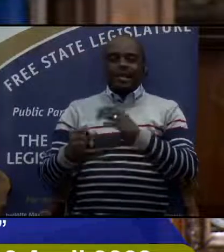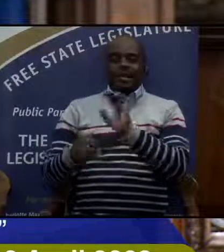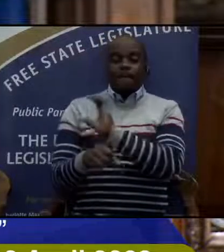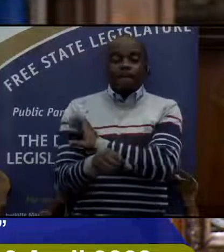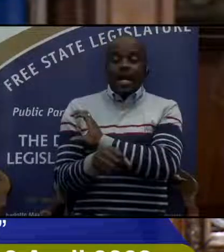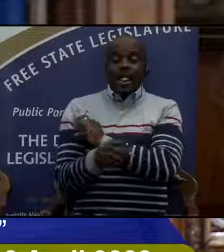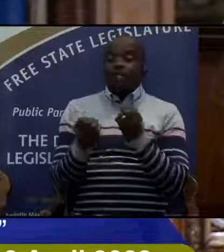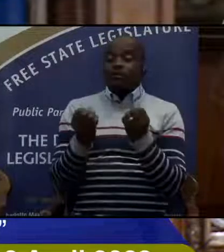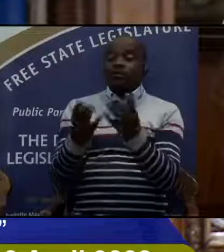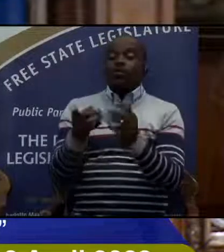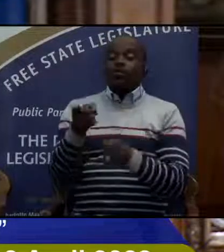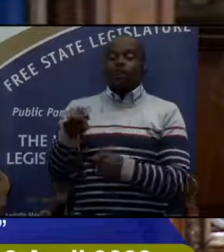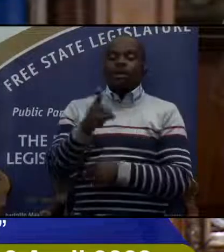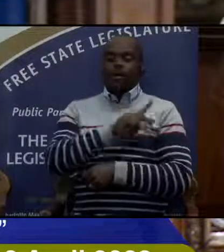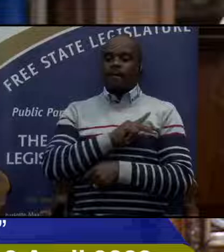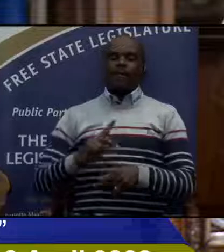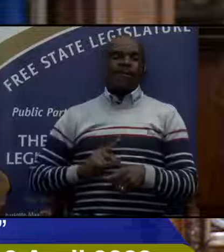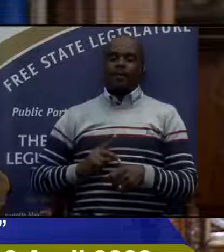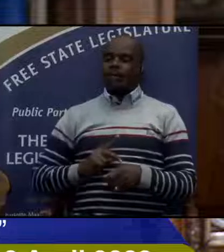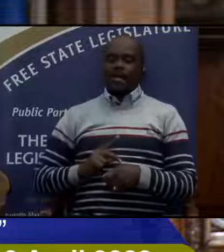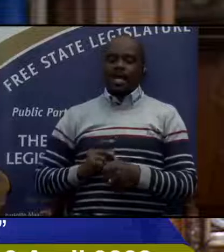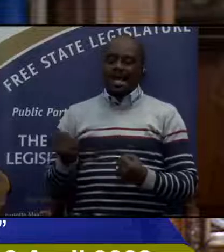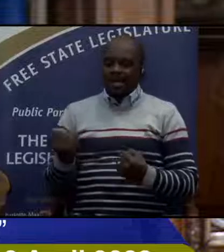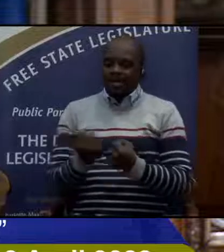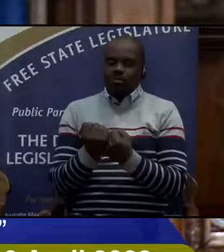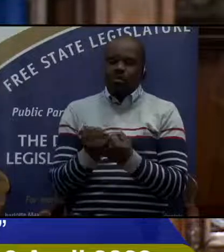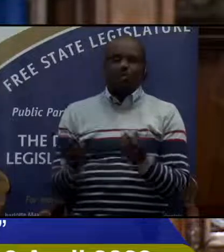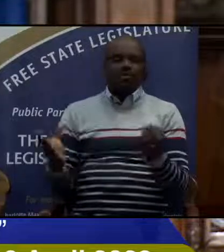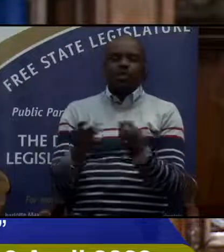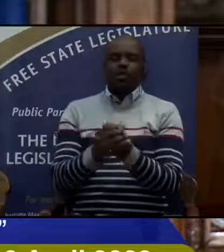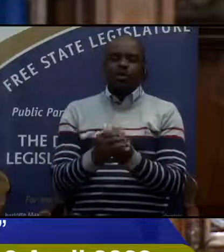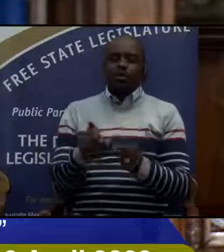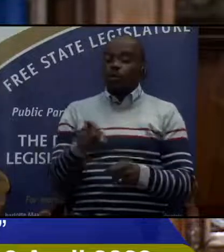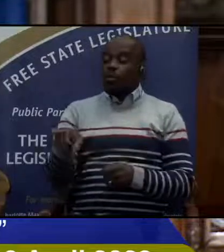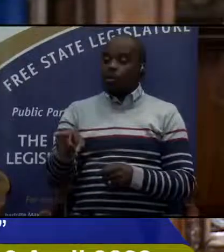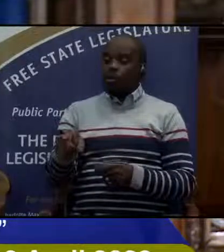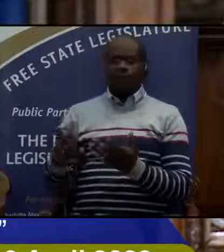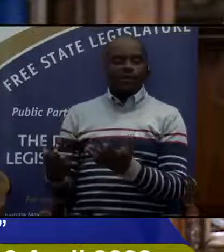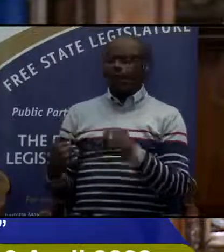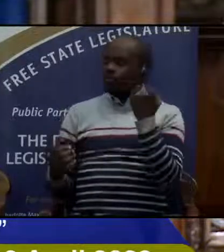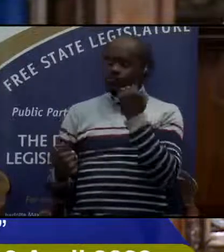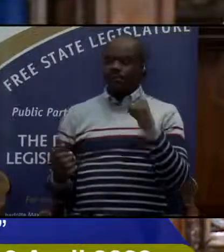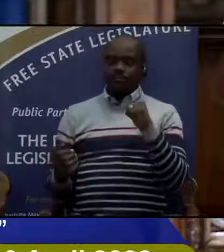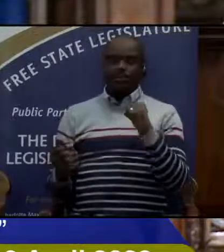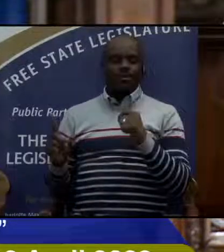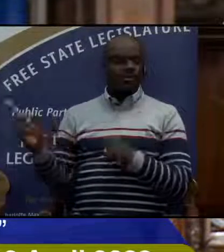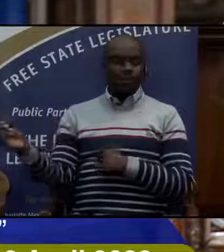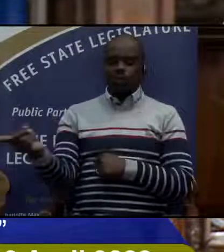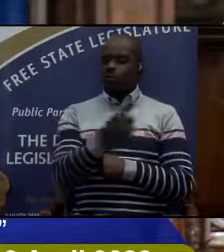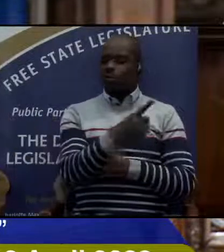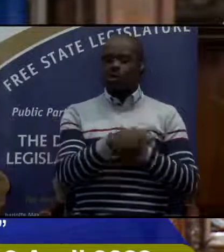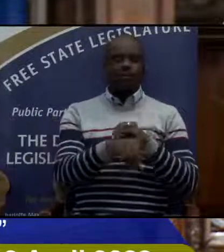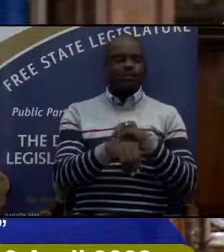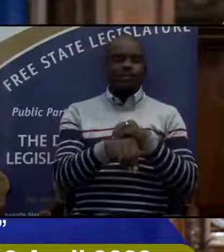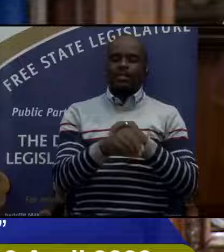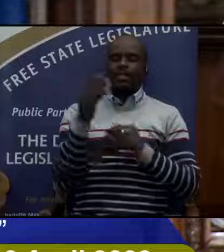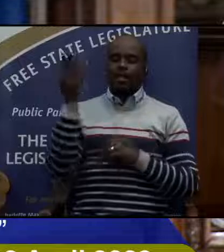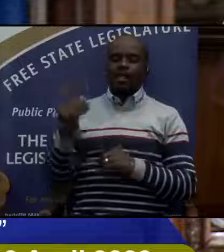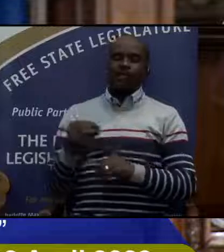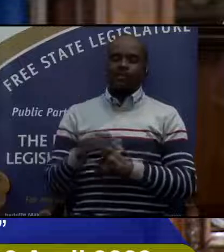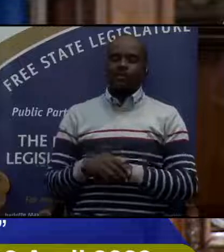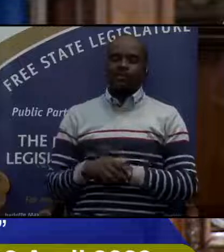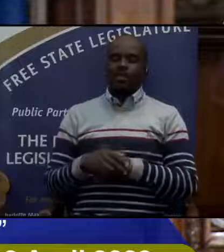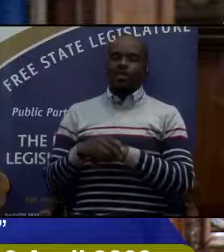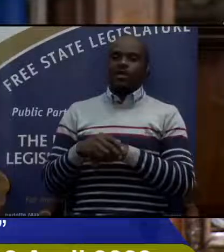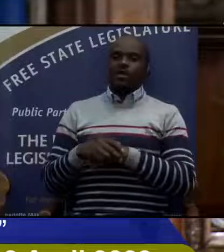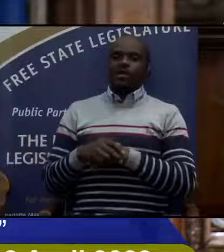let's intervene, not only in that situation but all over. But to come up plasing, I can tell you that